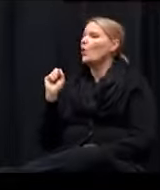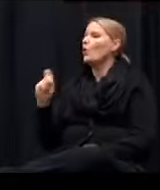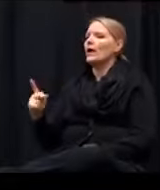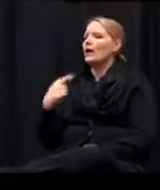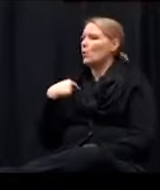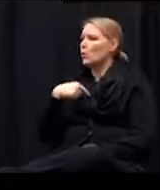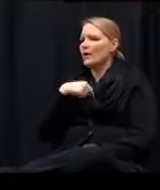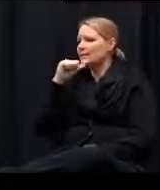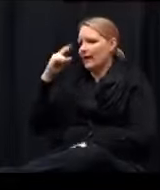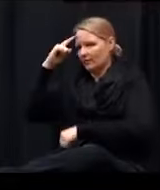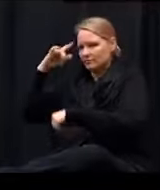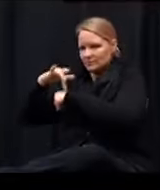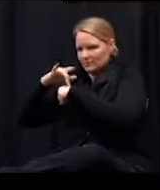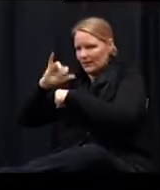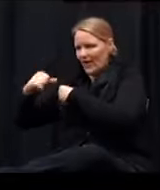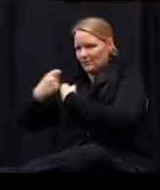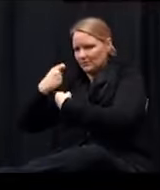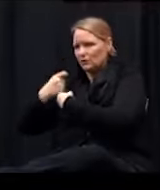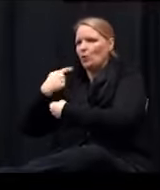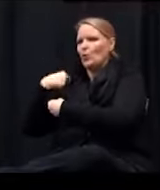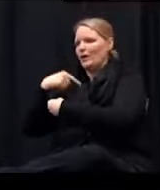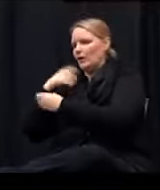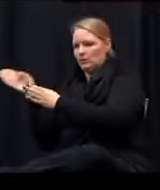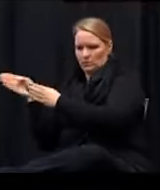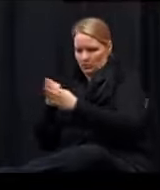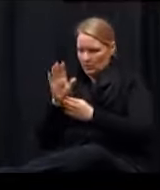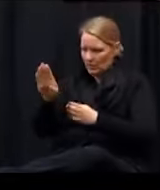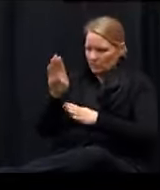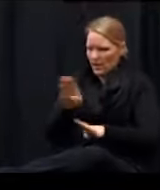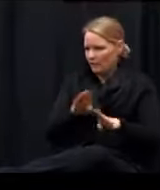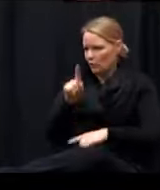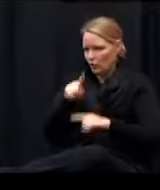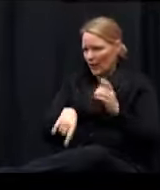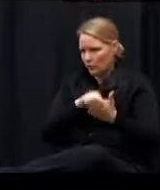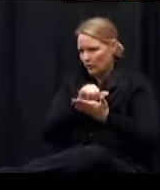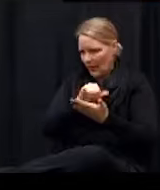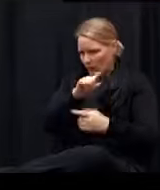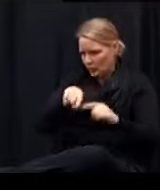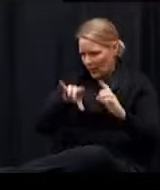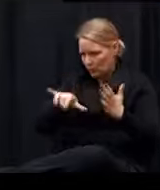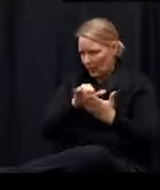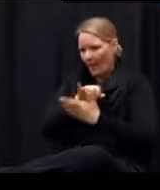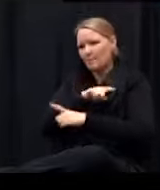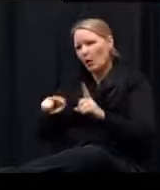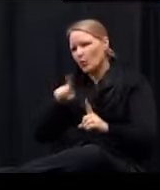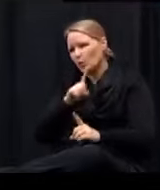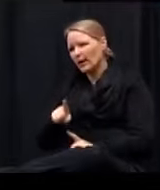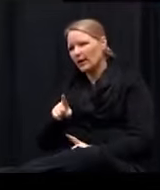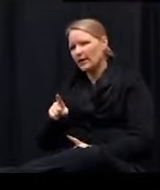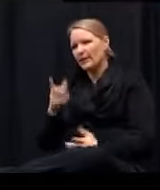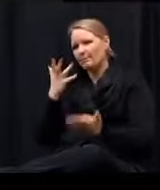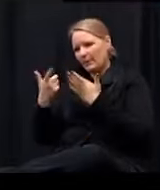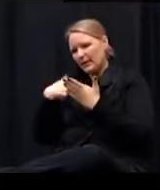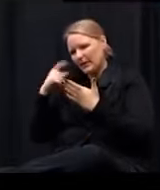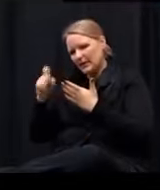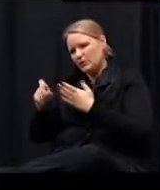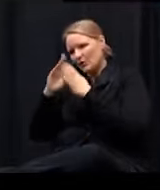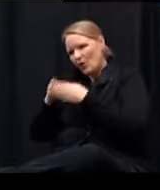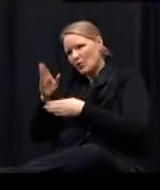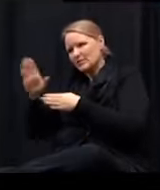there too long, because we went right back to his behavior of, you shouldn't be doing this, you shouldn't be doing this. When the reality is we might have needed to stay a little